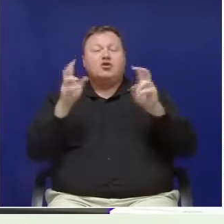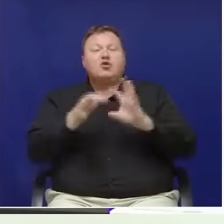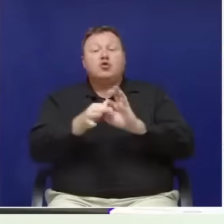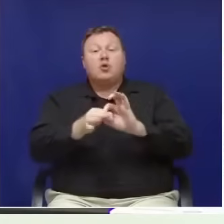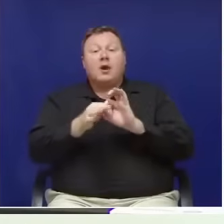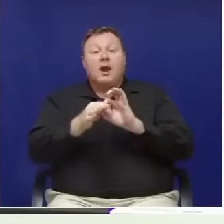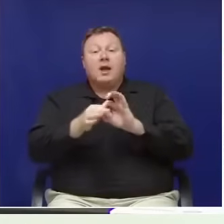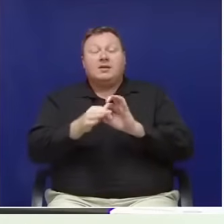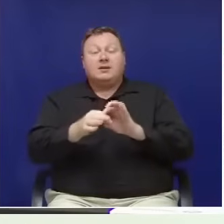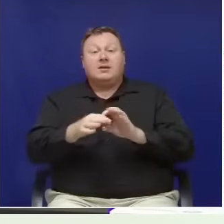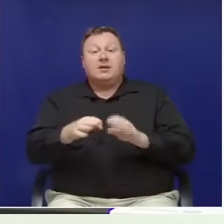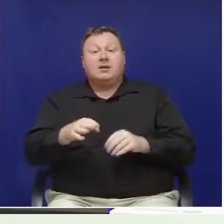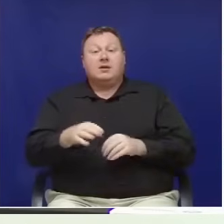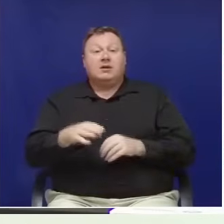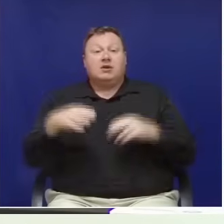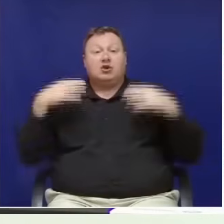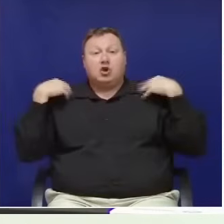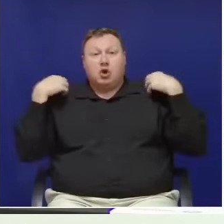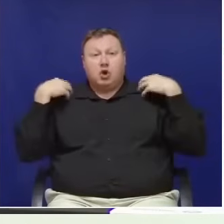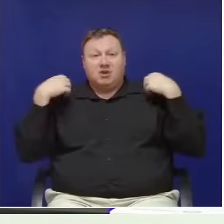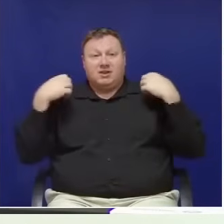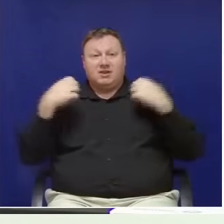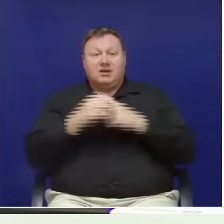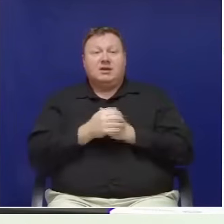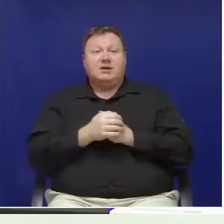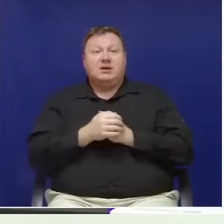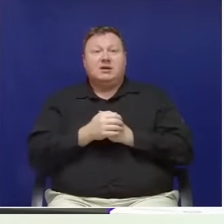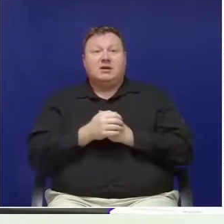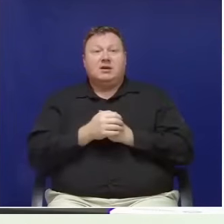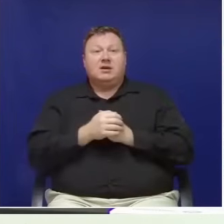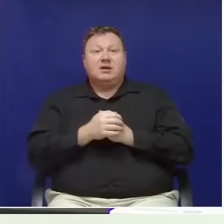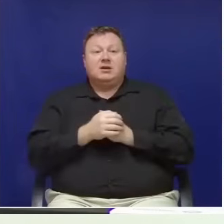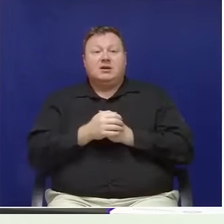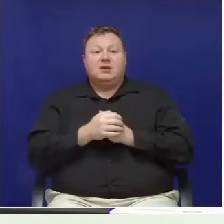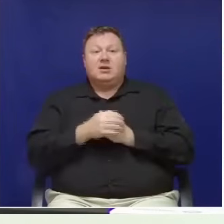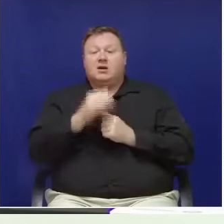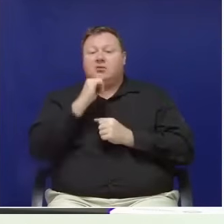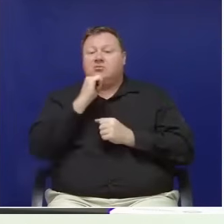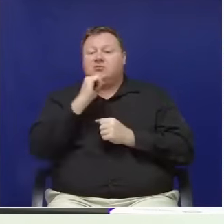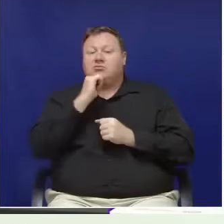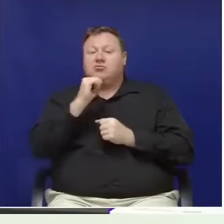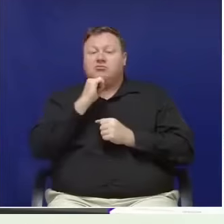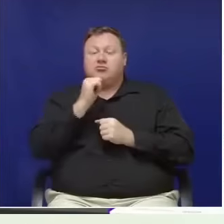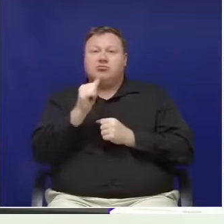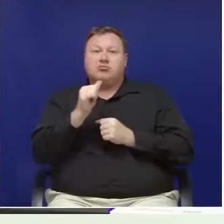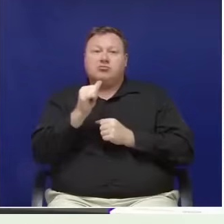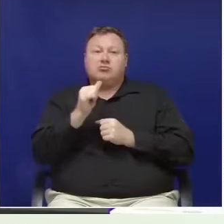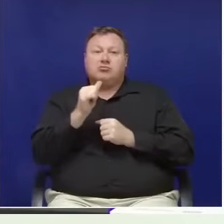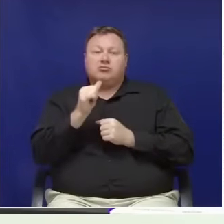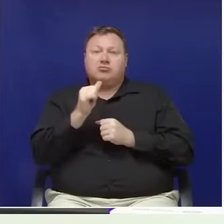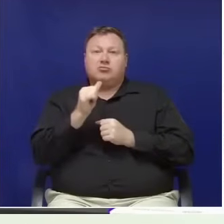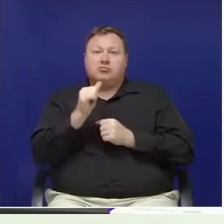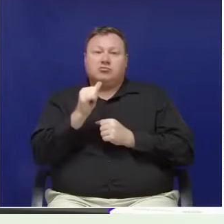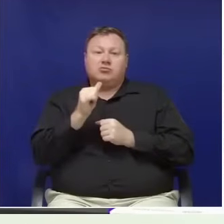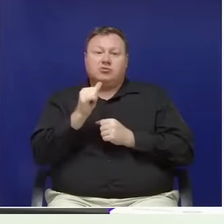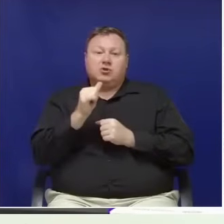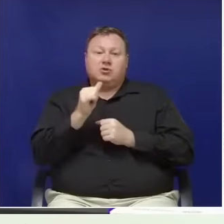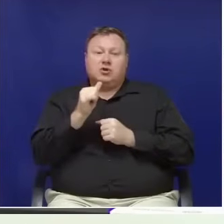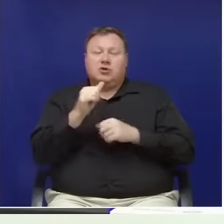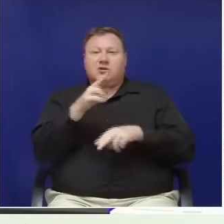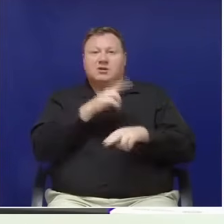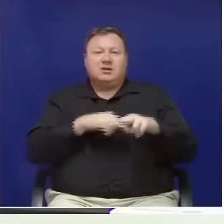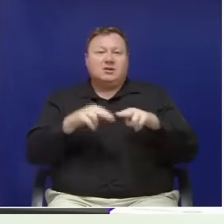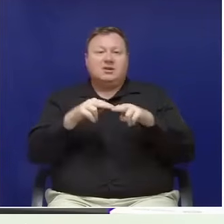are normally not branded about early before this National